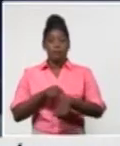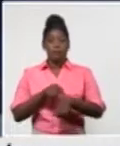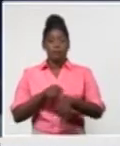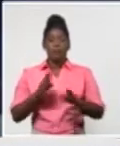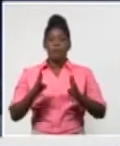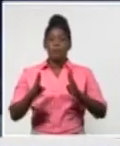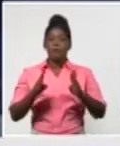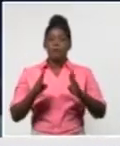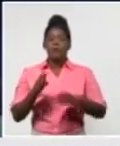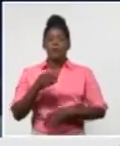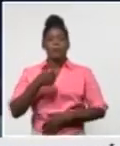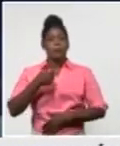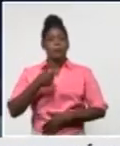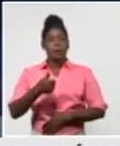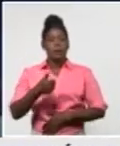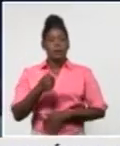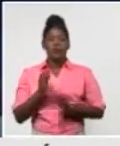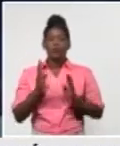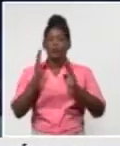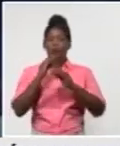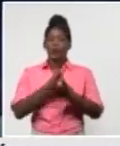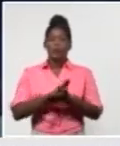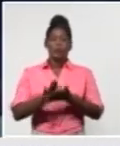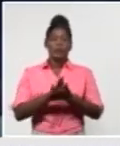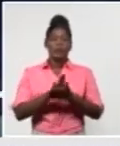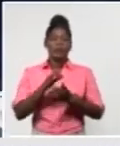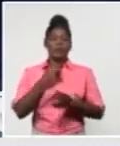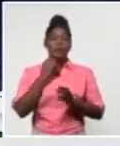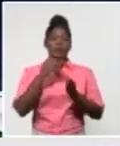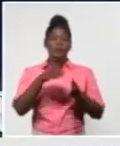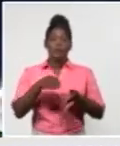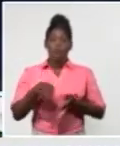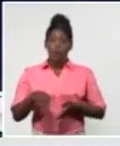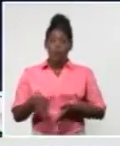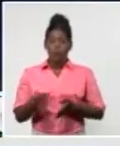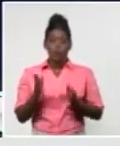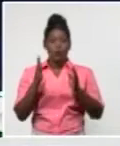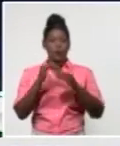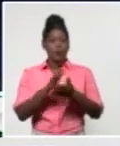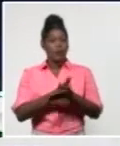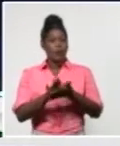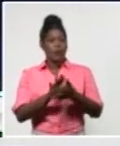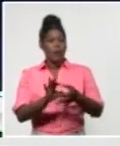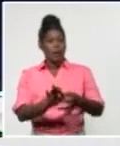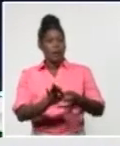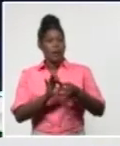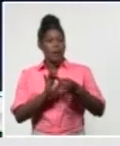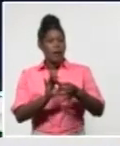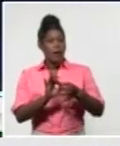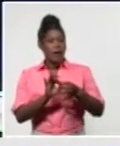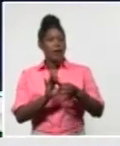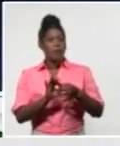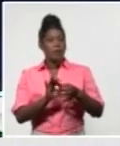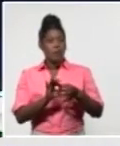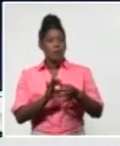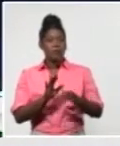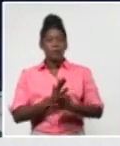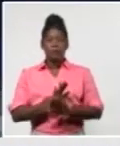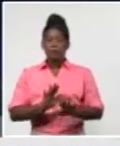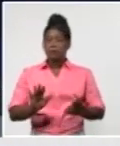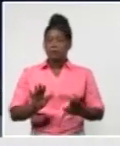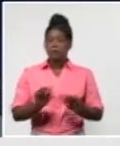Another favorable day, no fatalities, no cases in serious or critical condition,